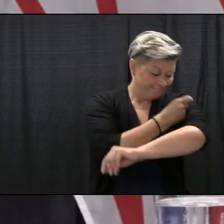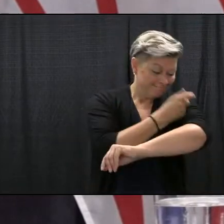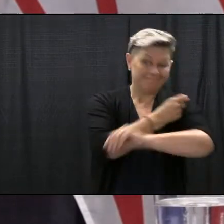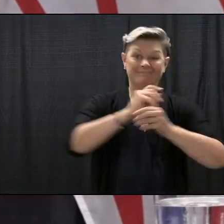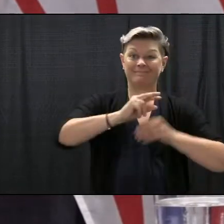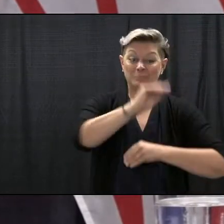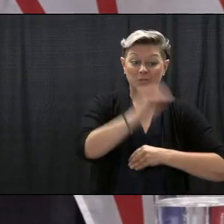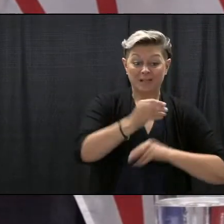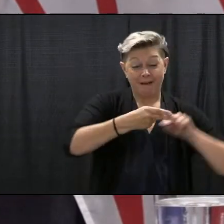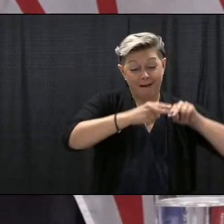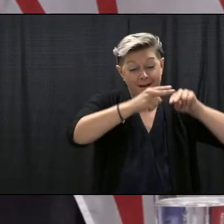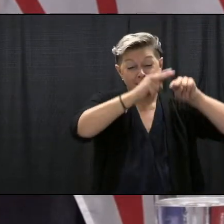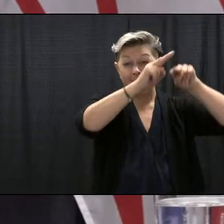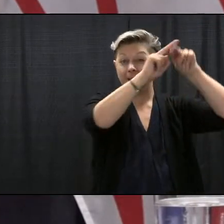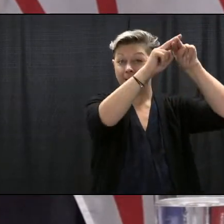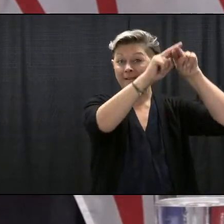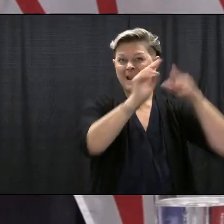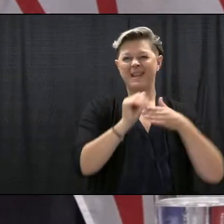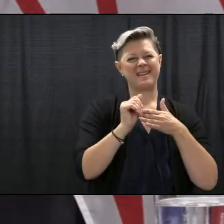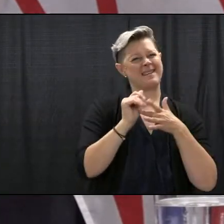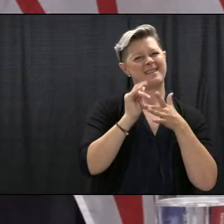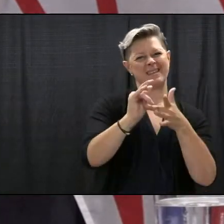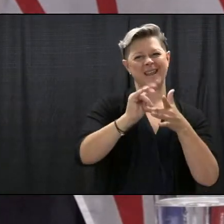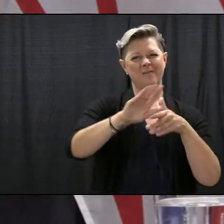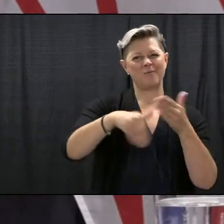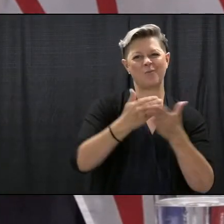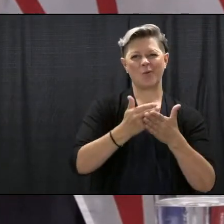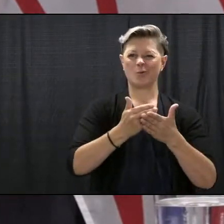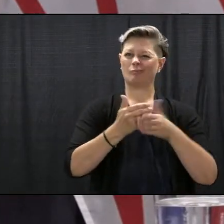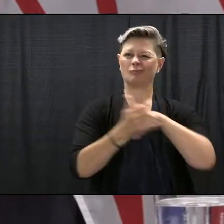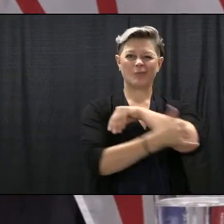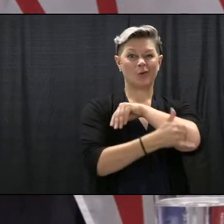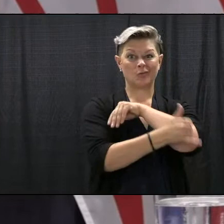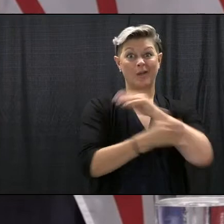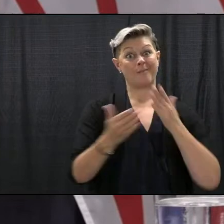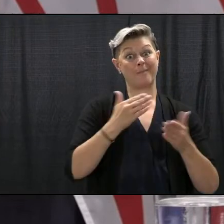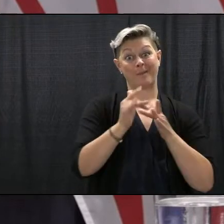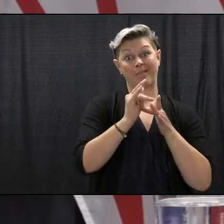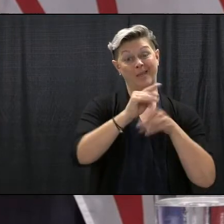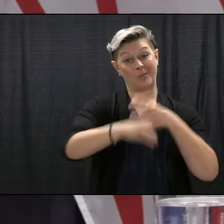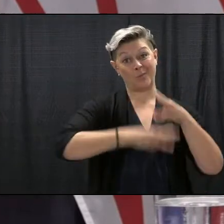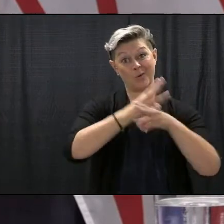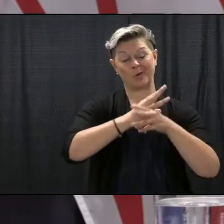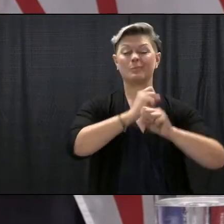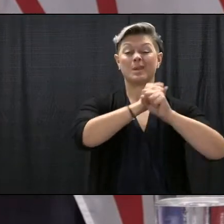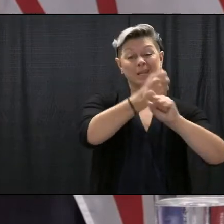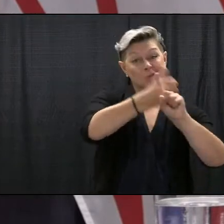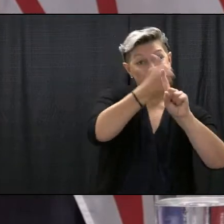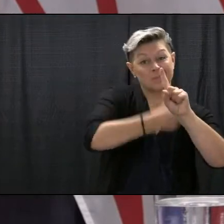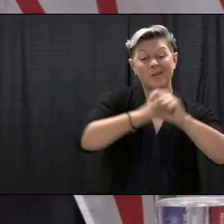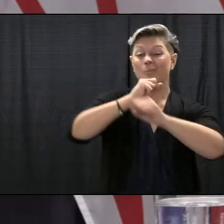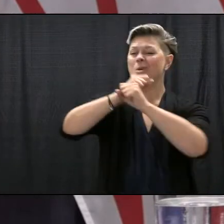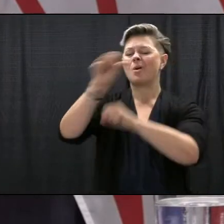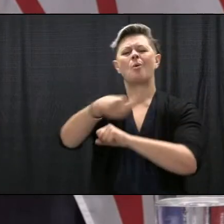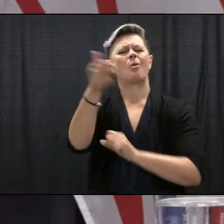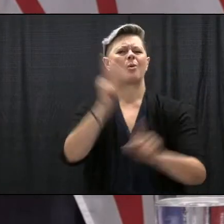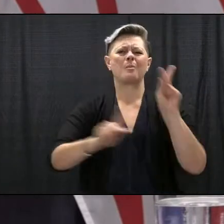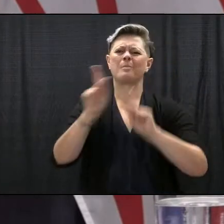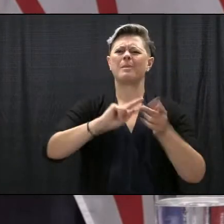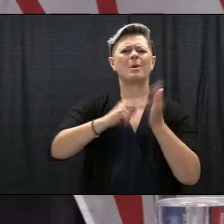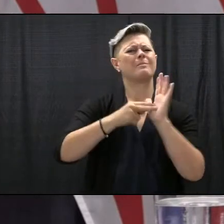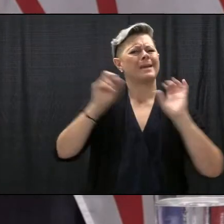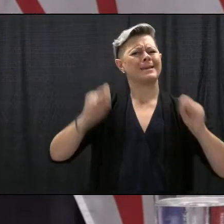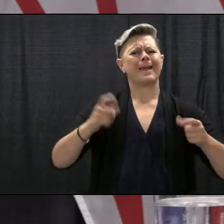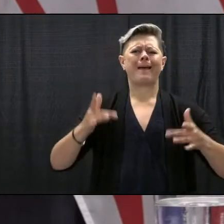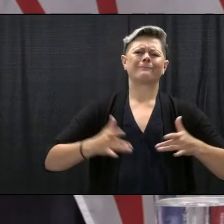lead the country and, if not the world. So please do your part, not just to protect yourselves, but to protect those around you so that we can have events like